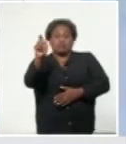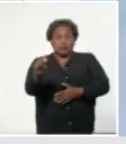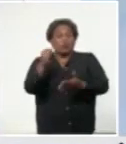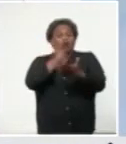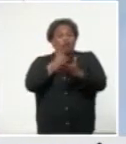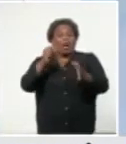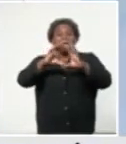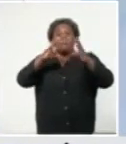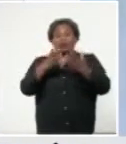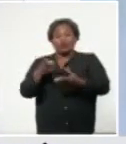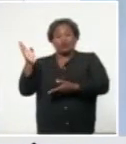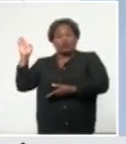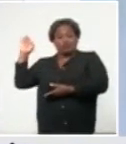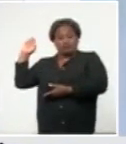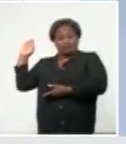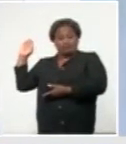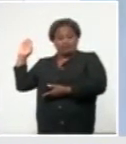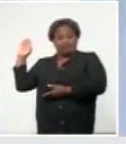498,519